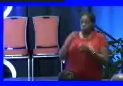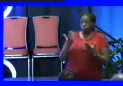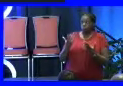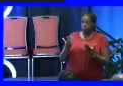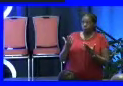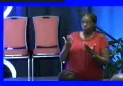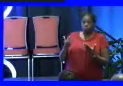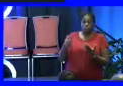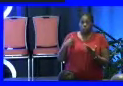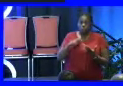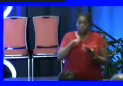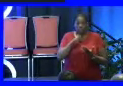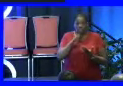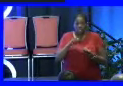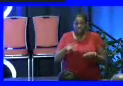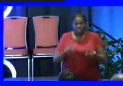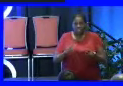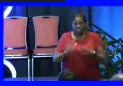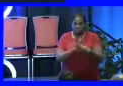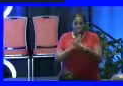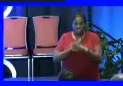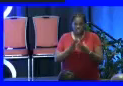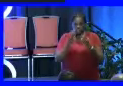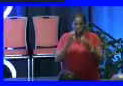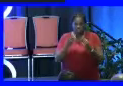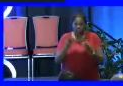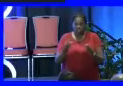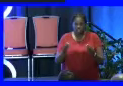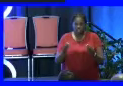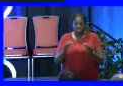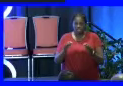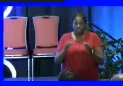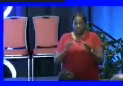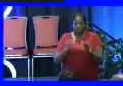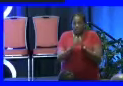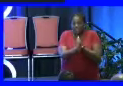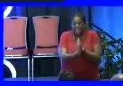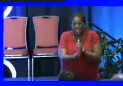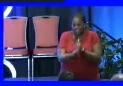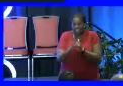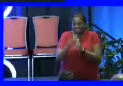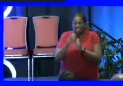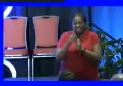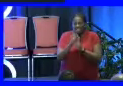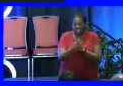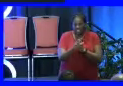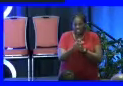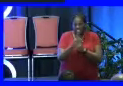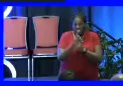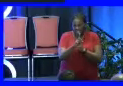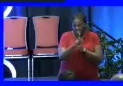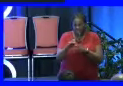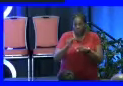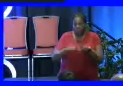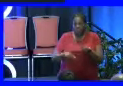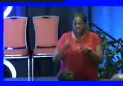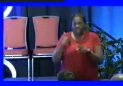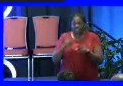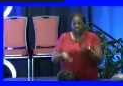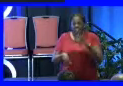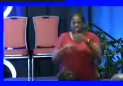not allowed at Medicaid to share our data beyond Medicaid. We can't give it to our managed care plans. We actually can't get any